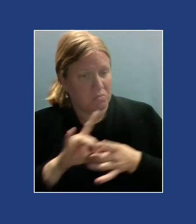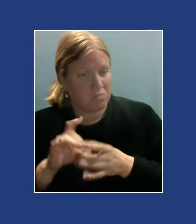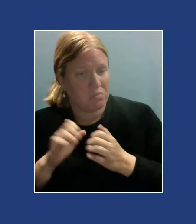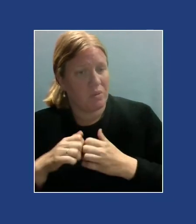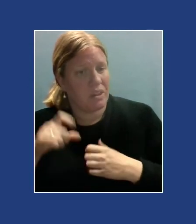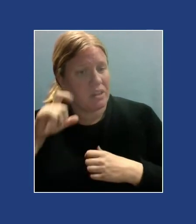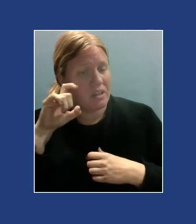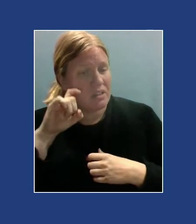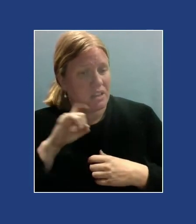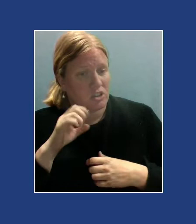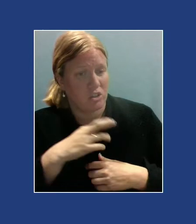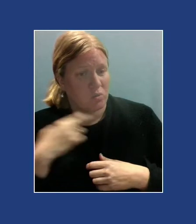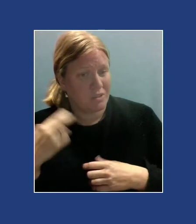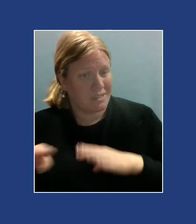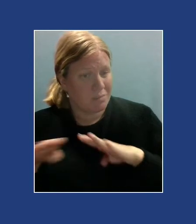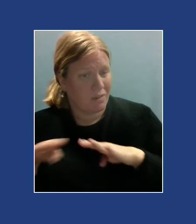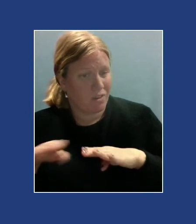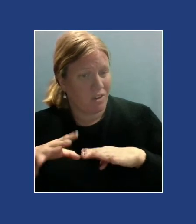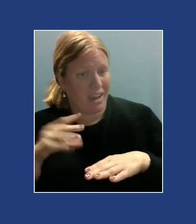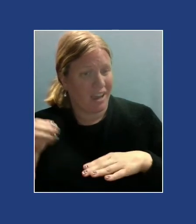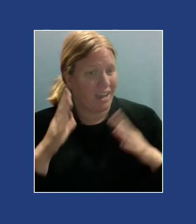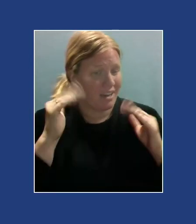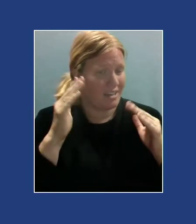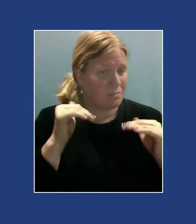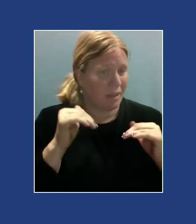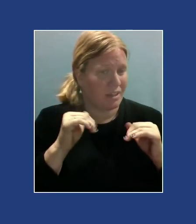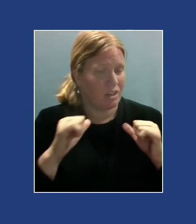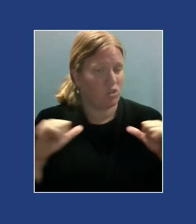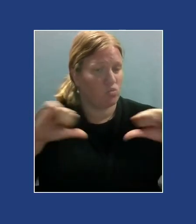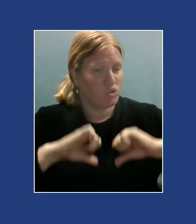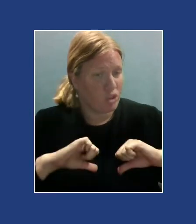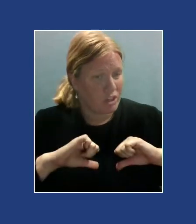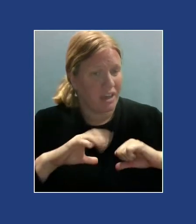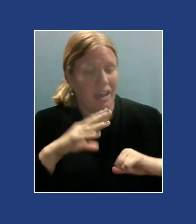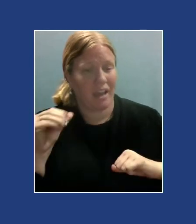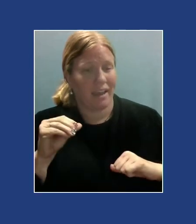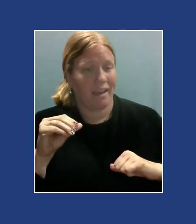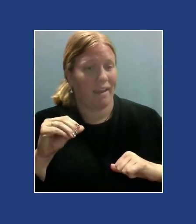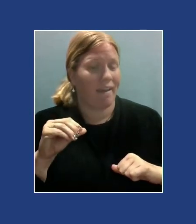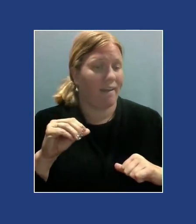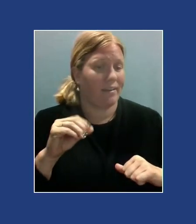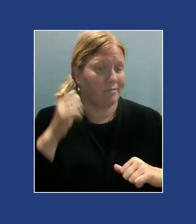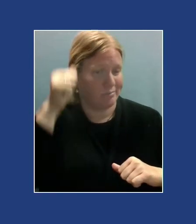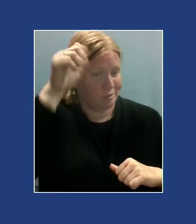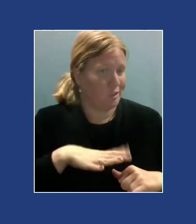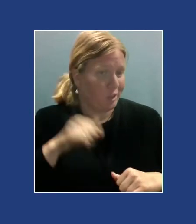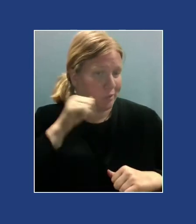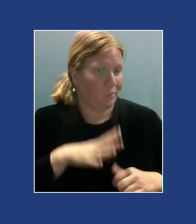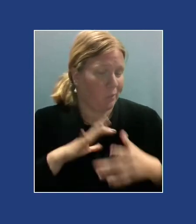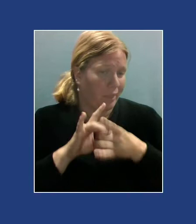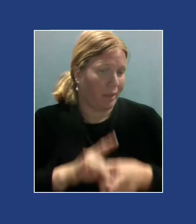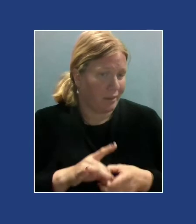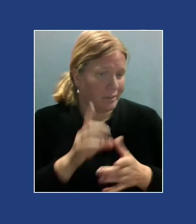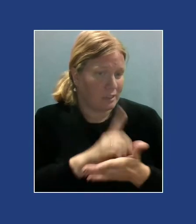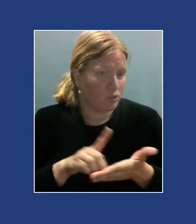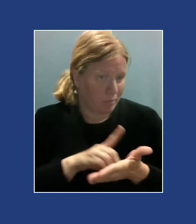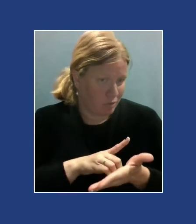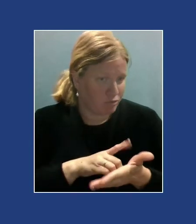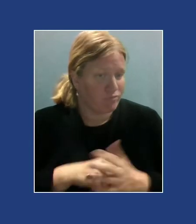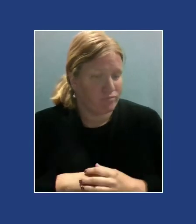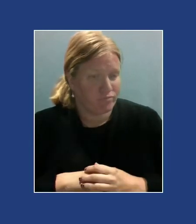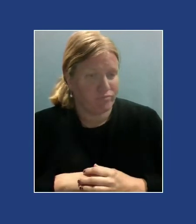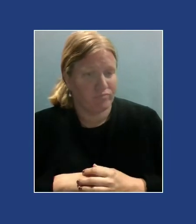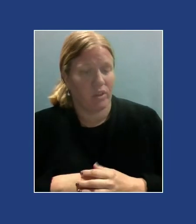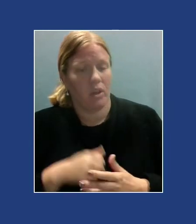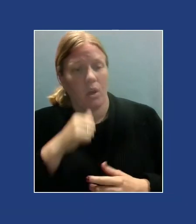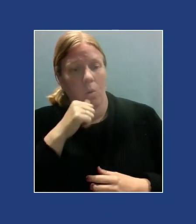sexual risk behaviors and expecting rejection and experiencing gender-related discrimination specifically. Qualitative studies with transgender women